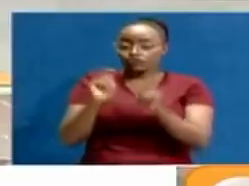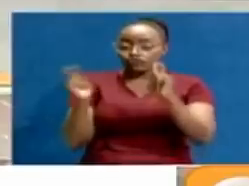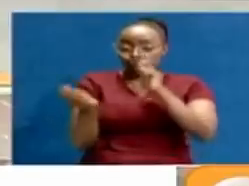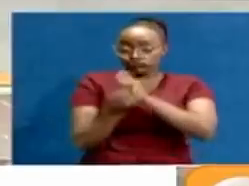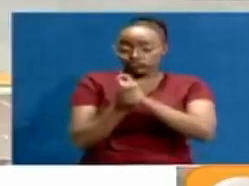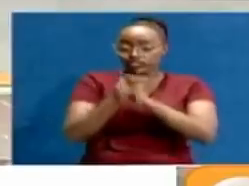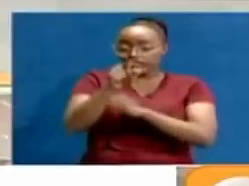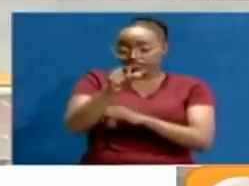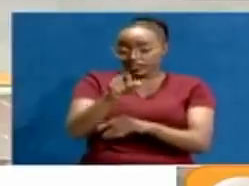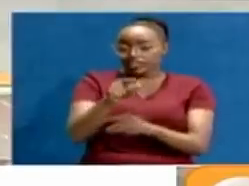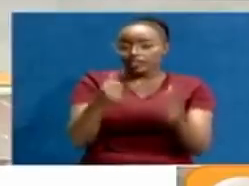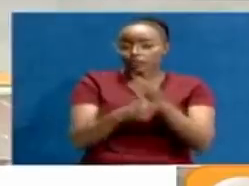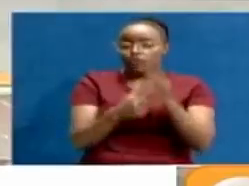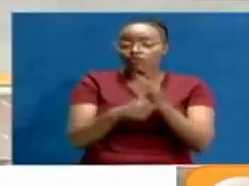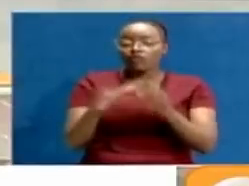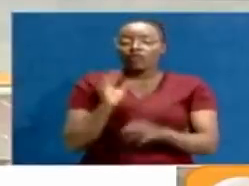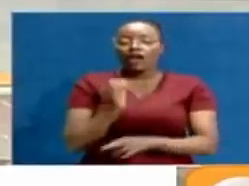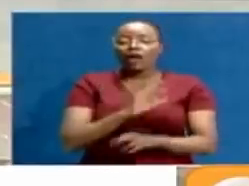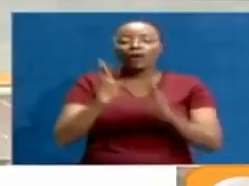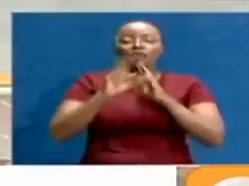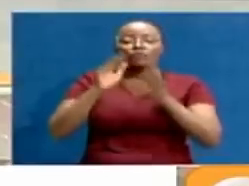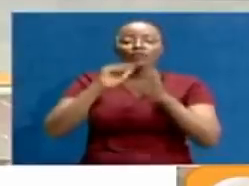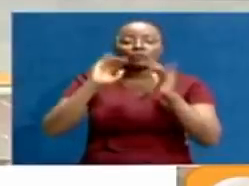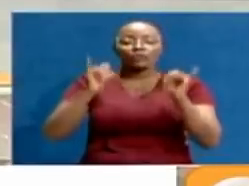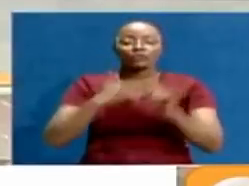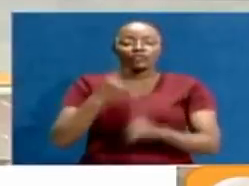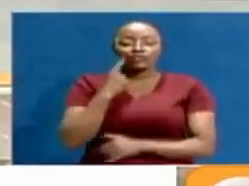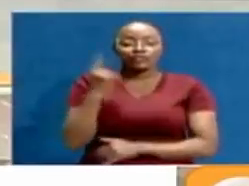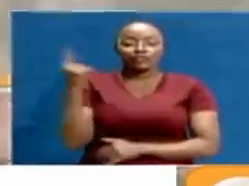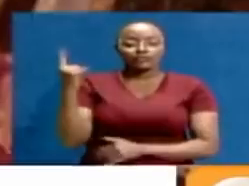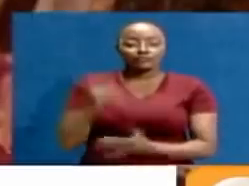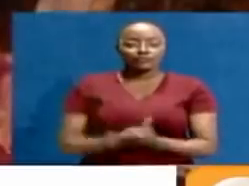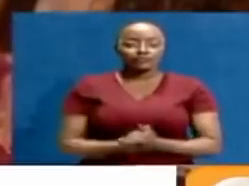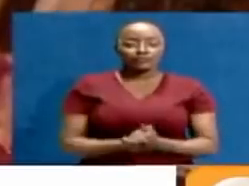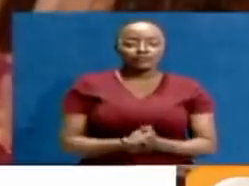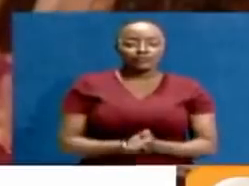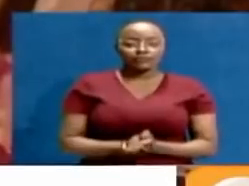the trend. Dennis Otieno has more.